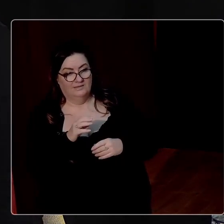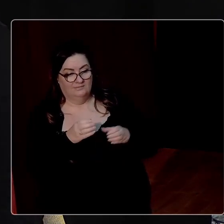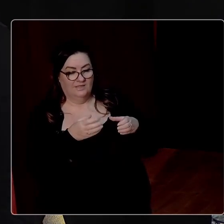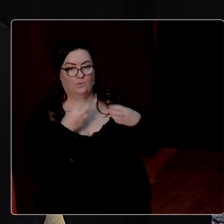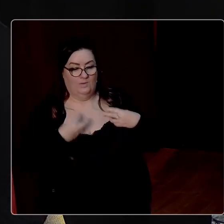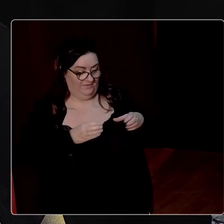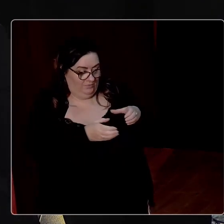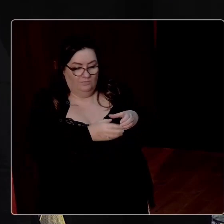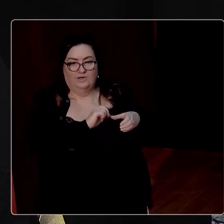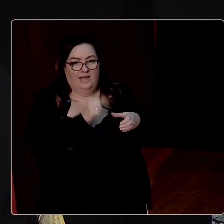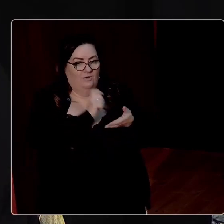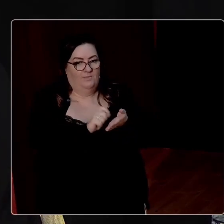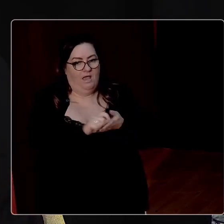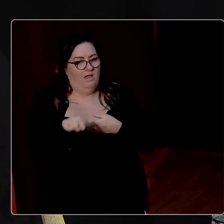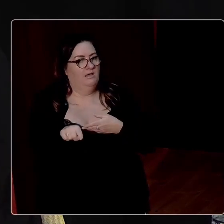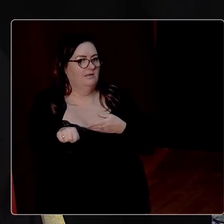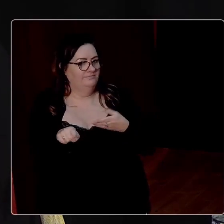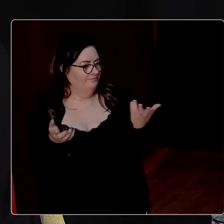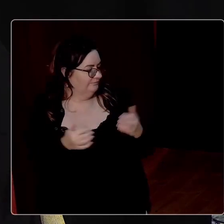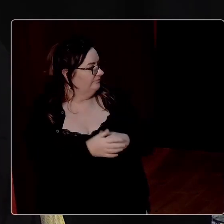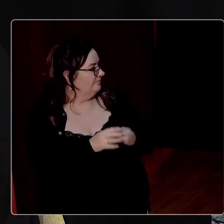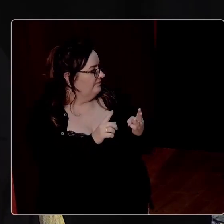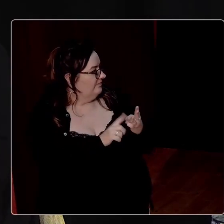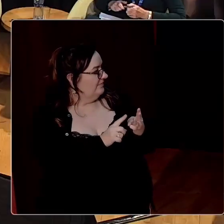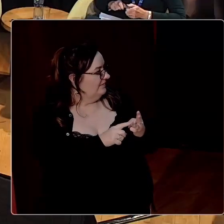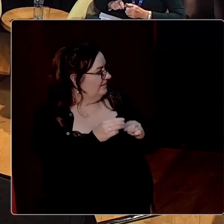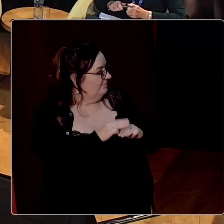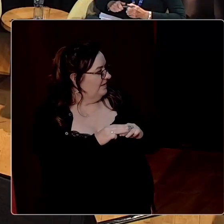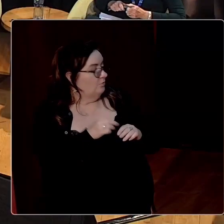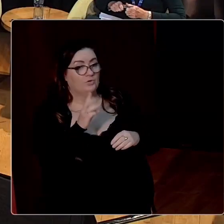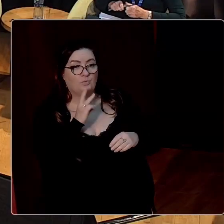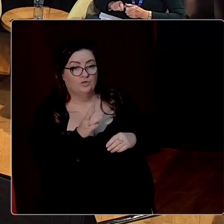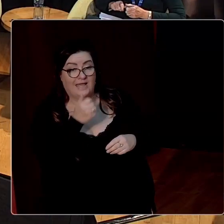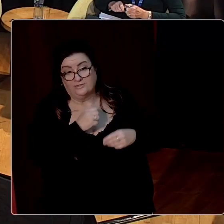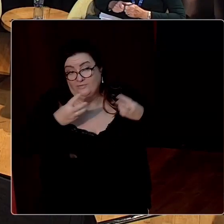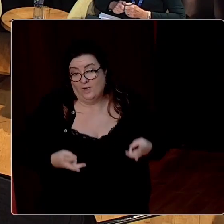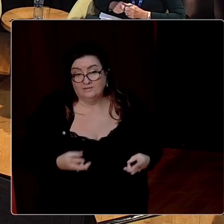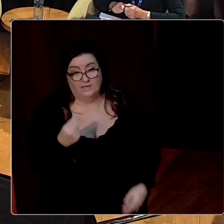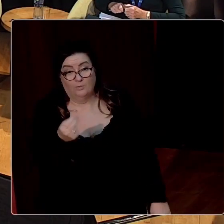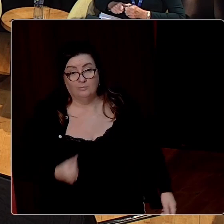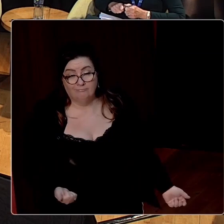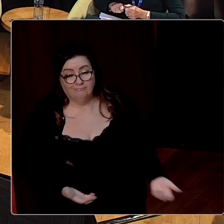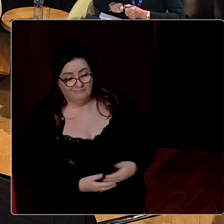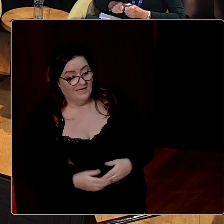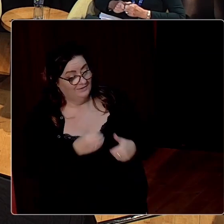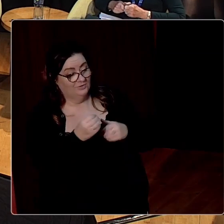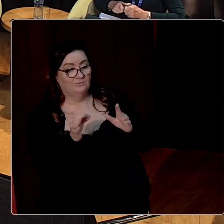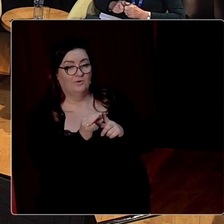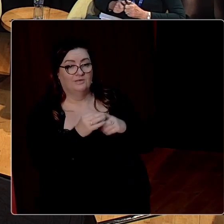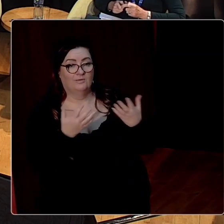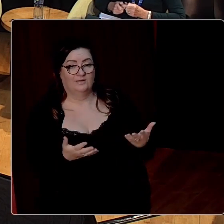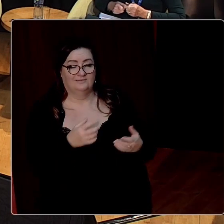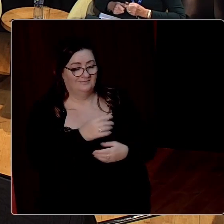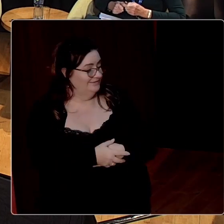to apply then. Okay, great. And Mary? Well, I mean, I can give you a one-word answer if you like. The answer is no. I think the other point I would like to